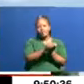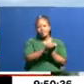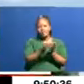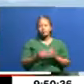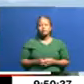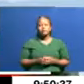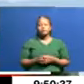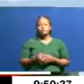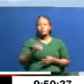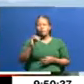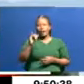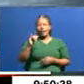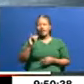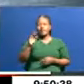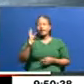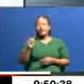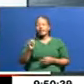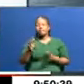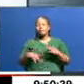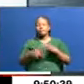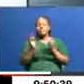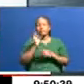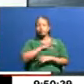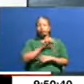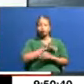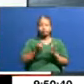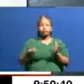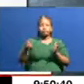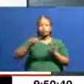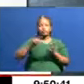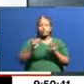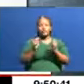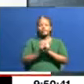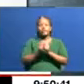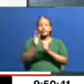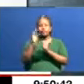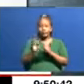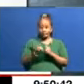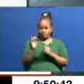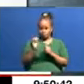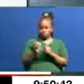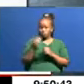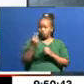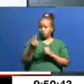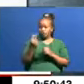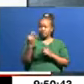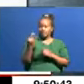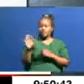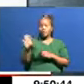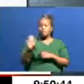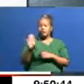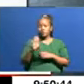I&M Group's net interest income rose by 10% to 23 billion shillings, while non-interest income increased